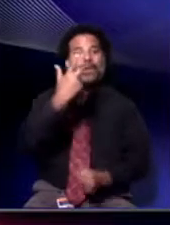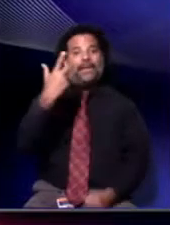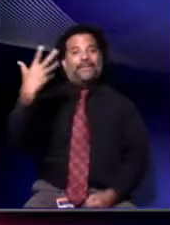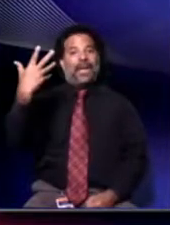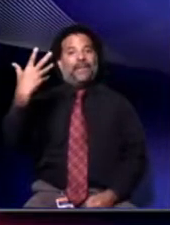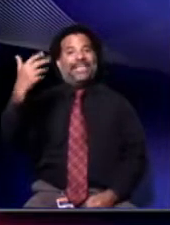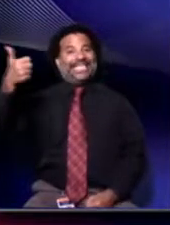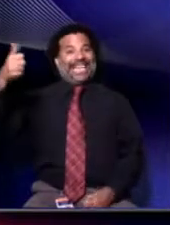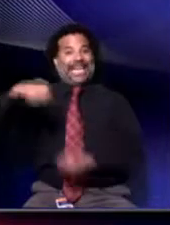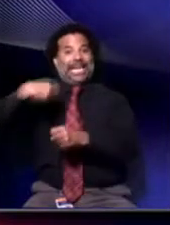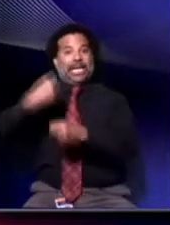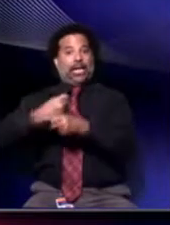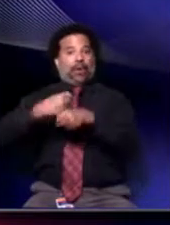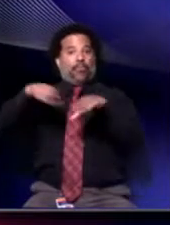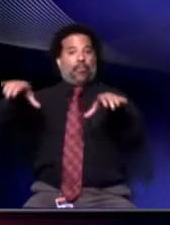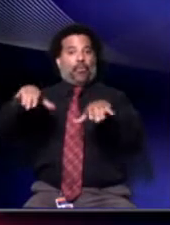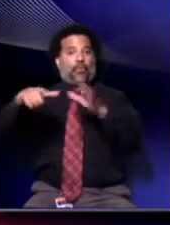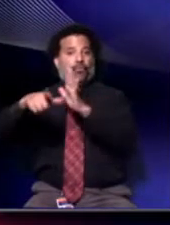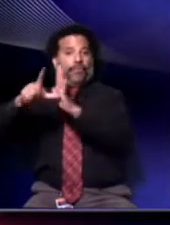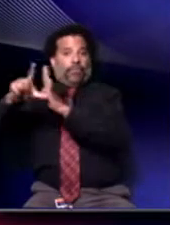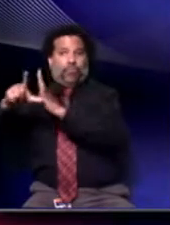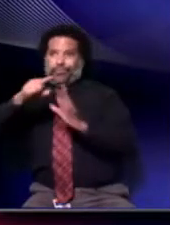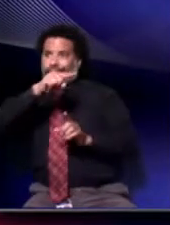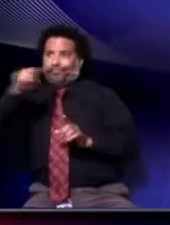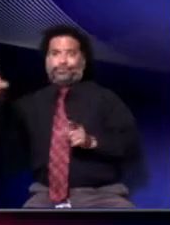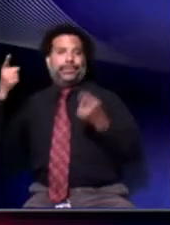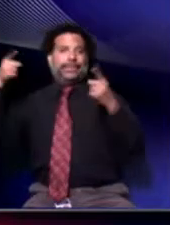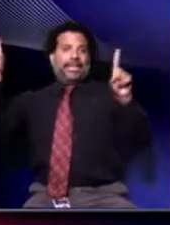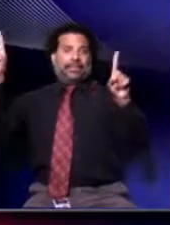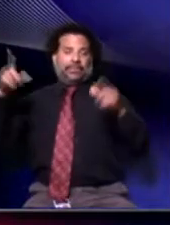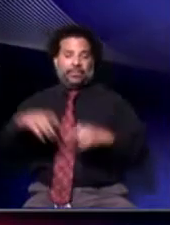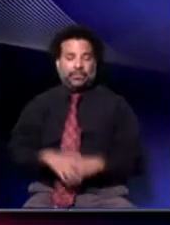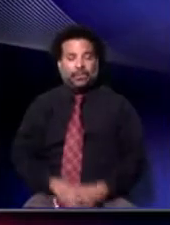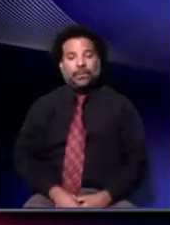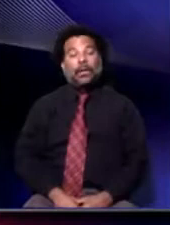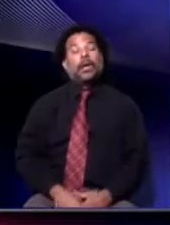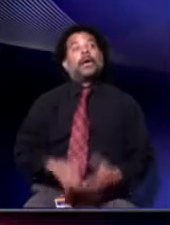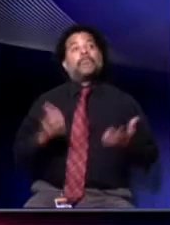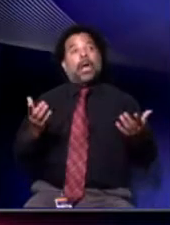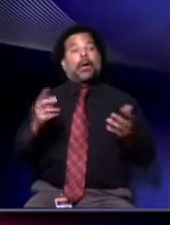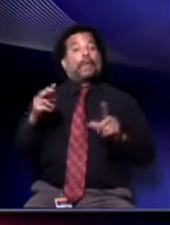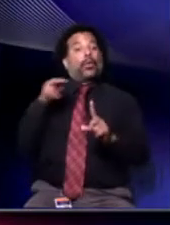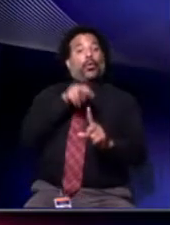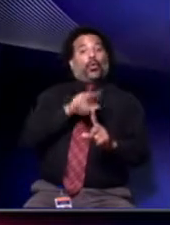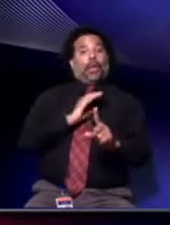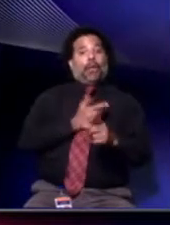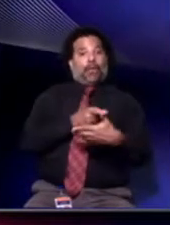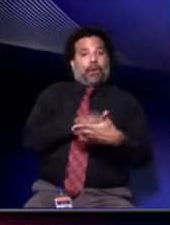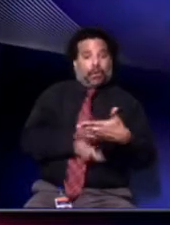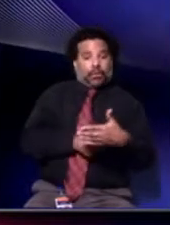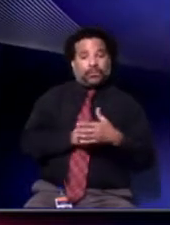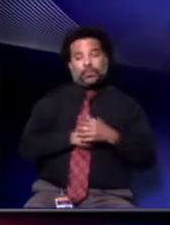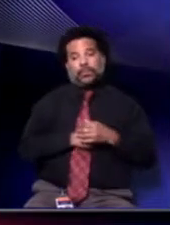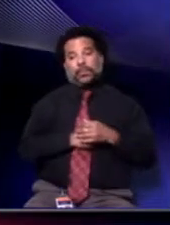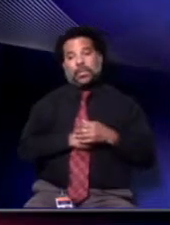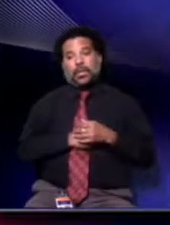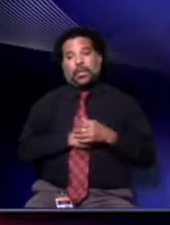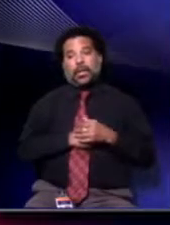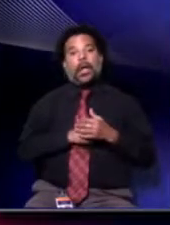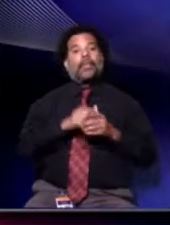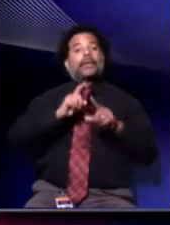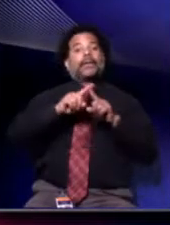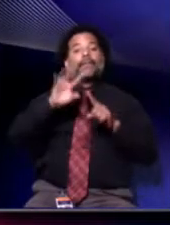10-year performance as well. From a cost perspective, the funds that